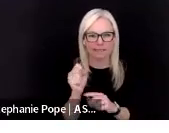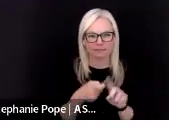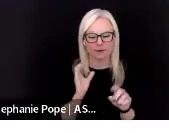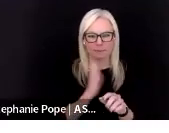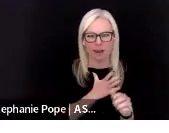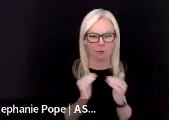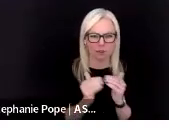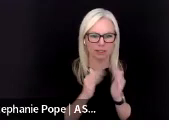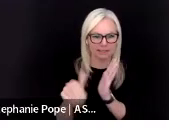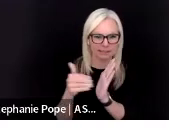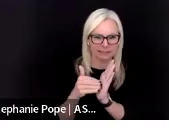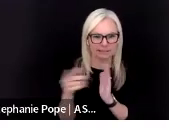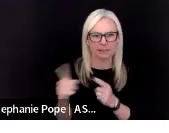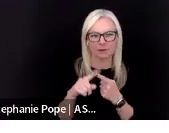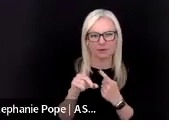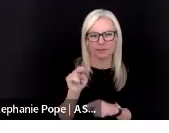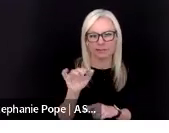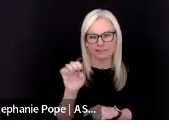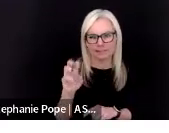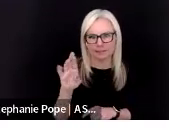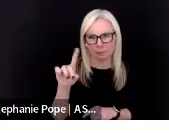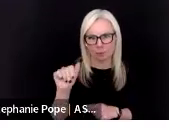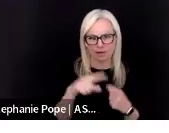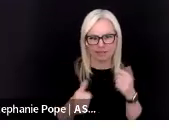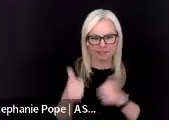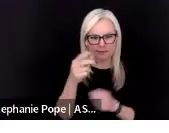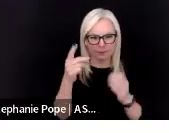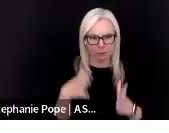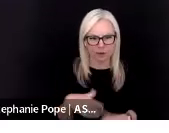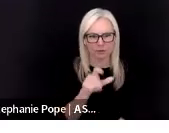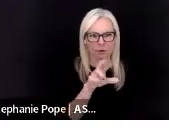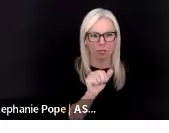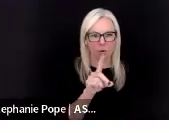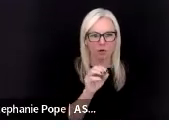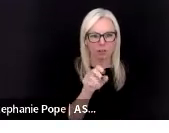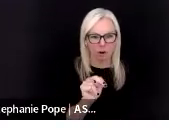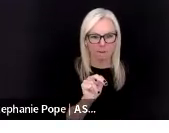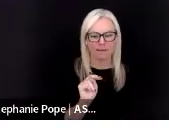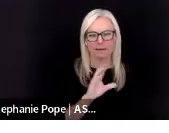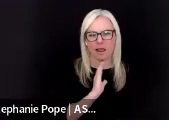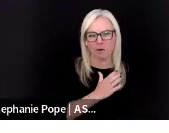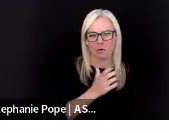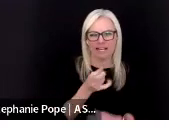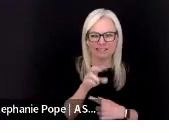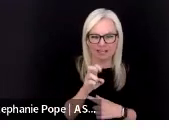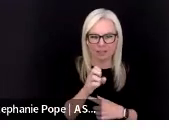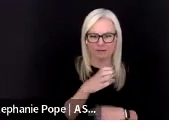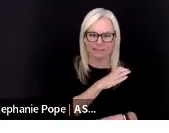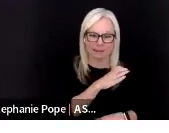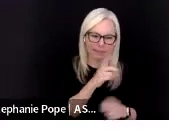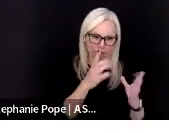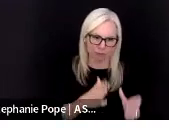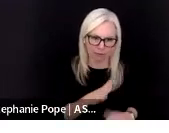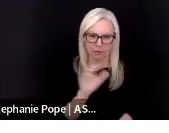today by our Executive Director, Denise Miranda, our Executive Deputy Director, Laura Darman, and our Assistant Chief of Investigations in Region 3,